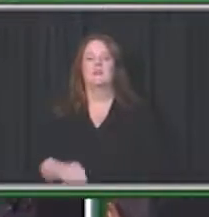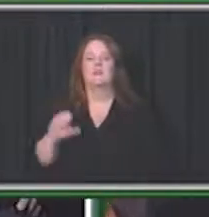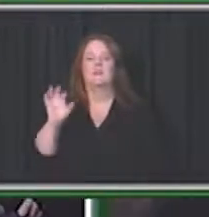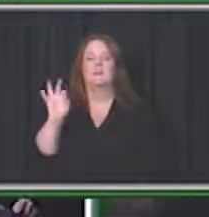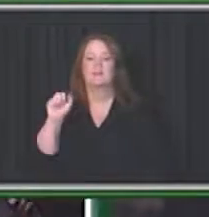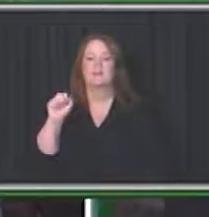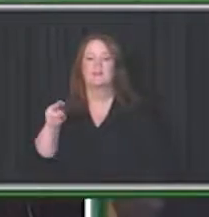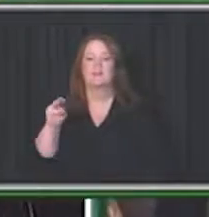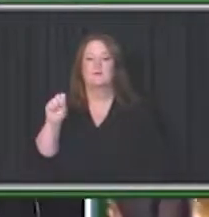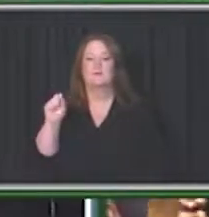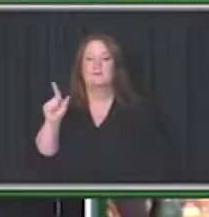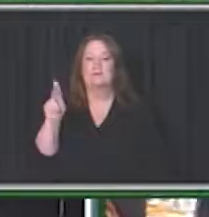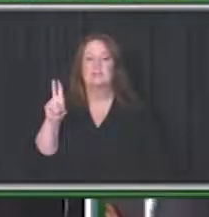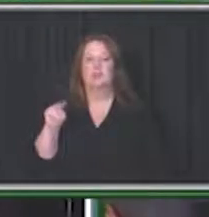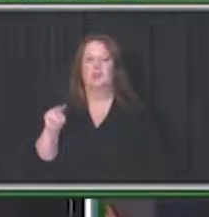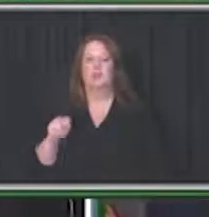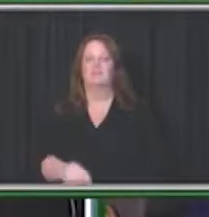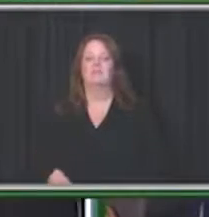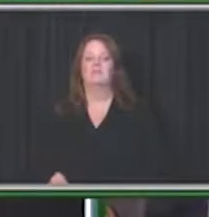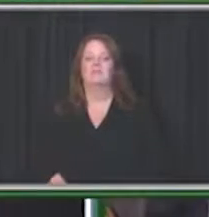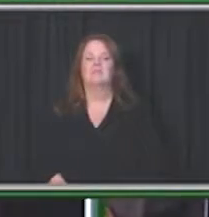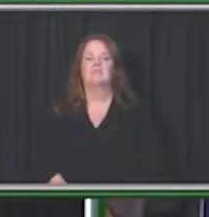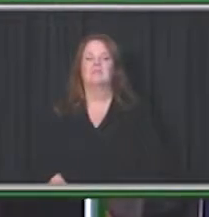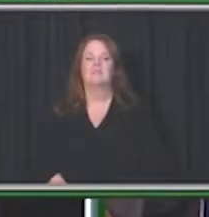Pham Saturn.